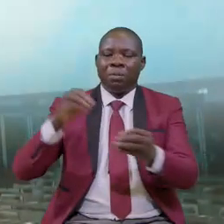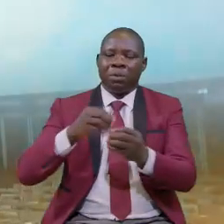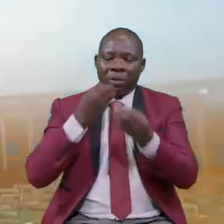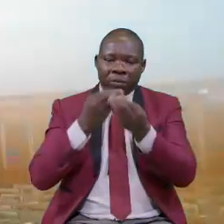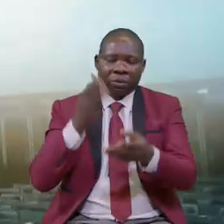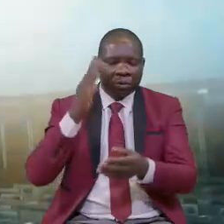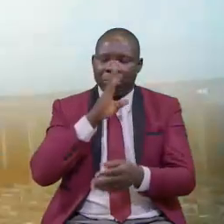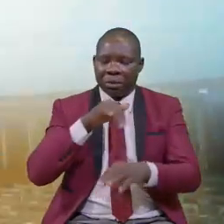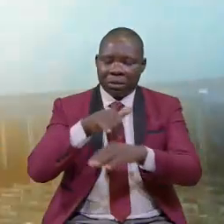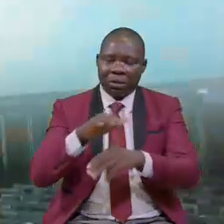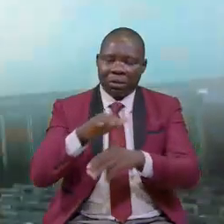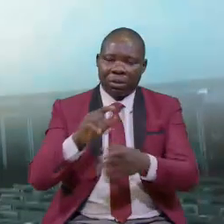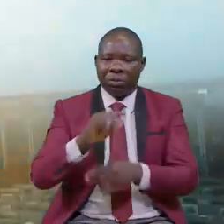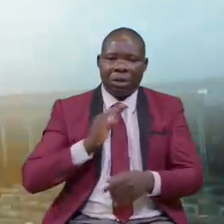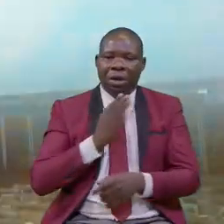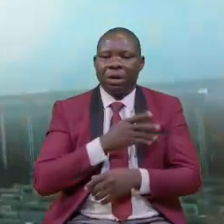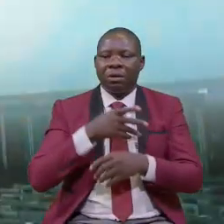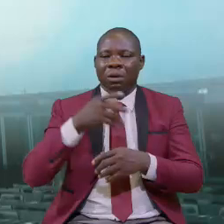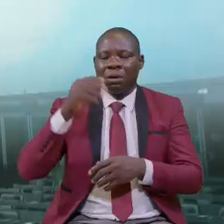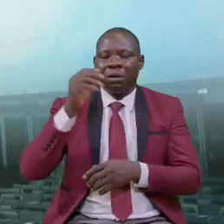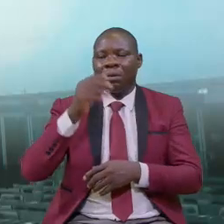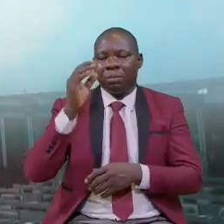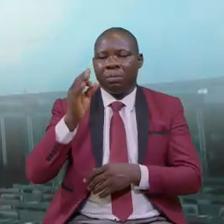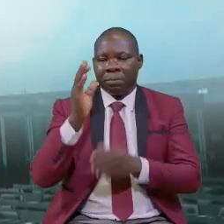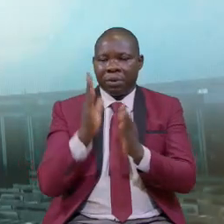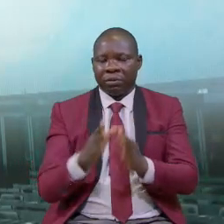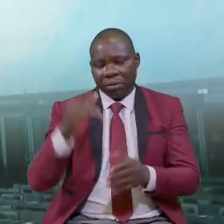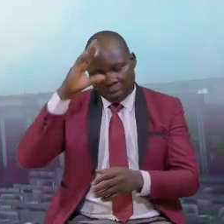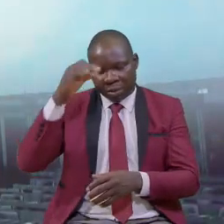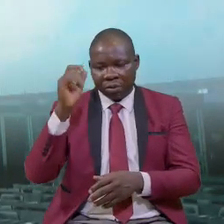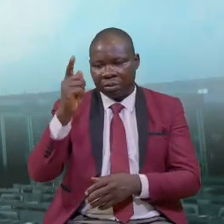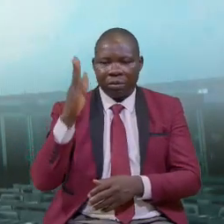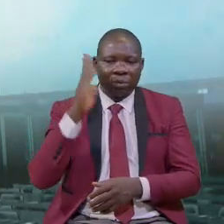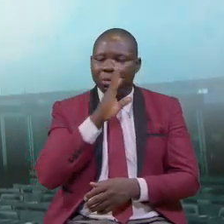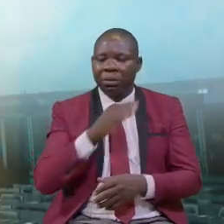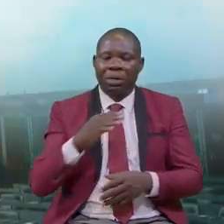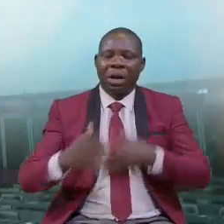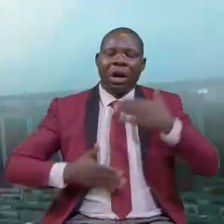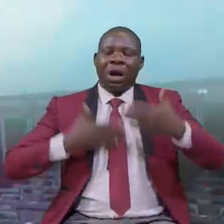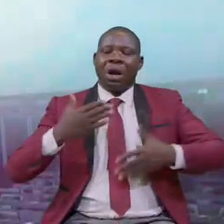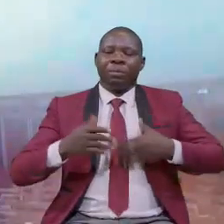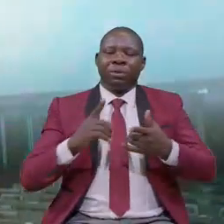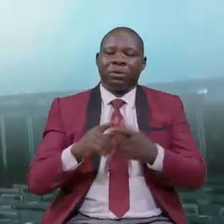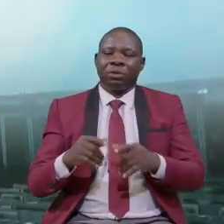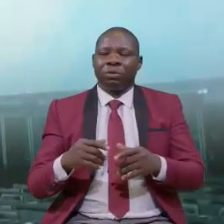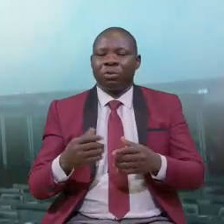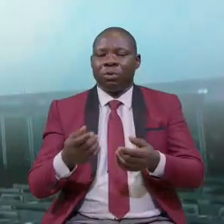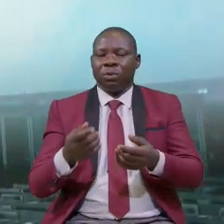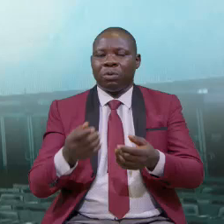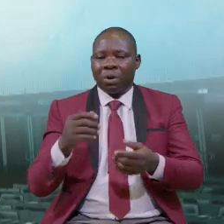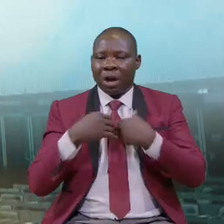Our pastor, the man of God, will be highly delighted to have you join this